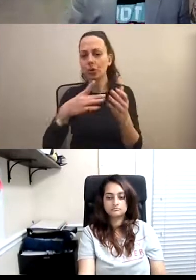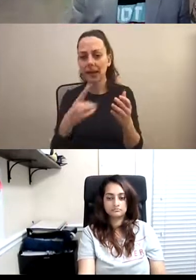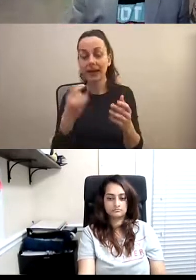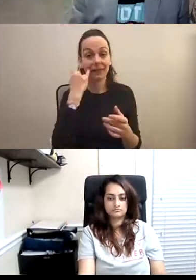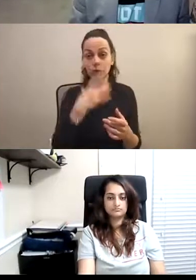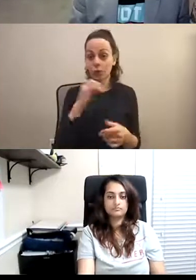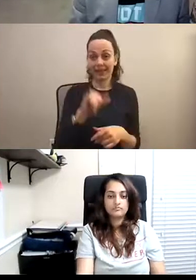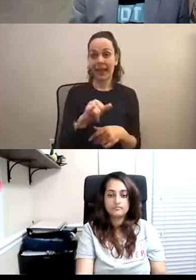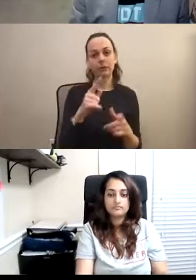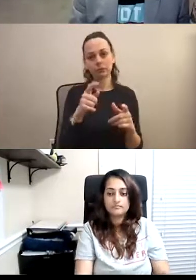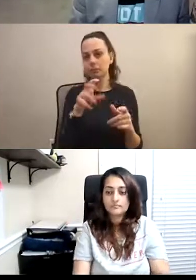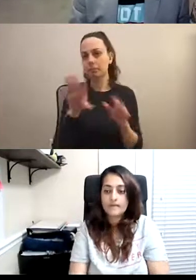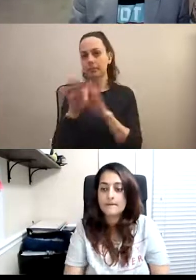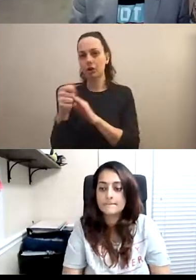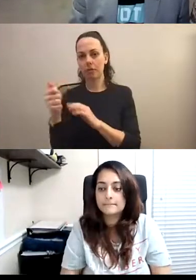one. So it's amazing.